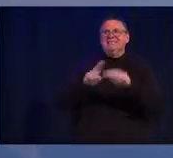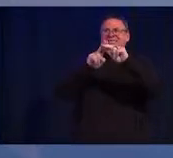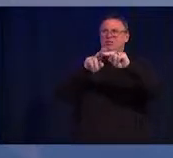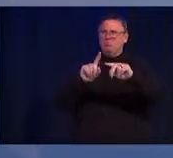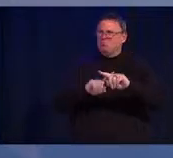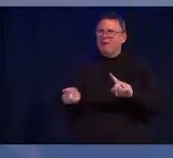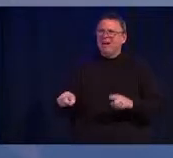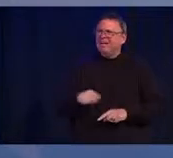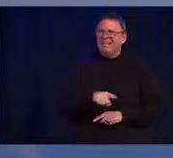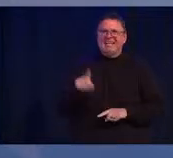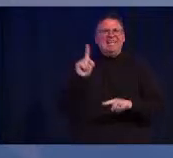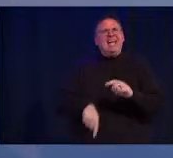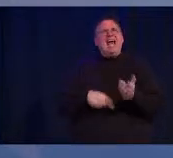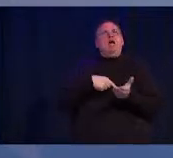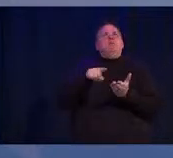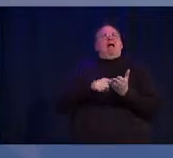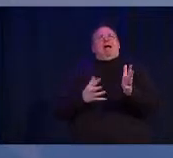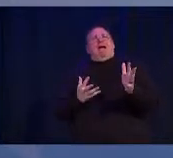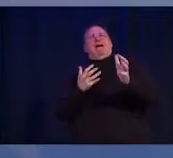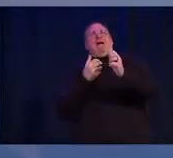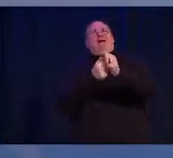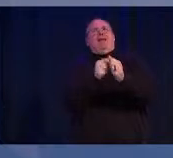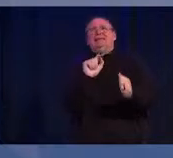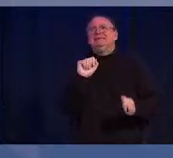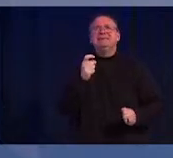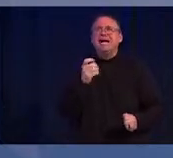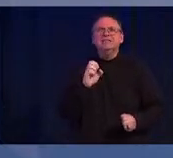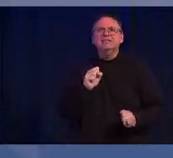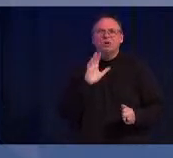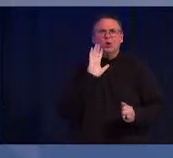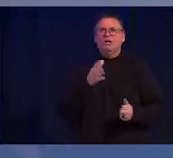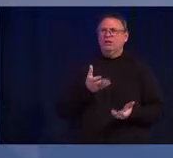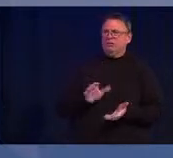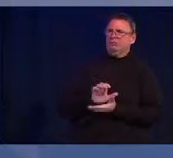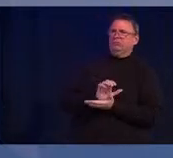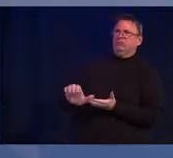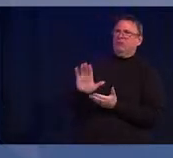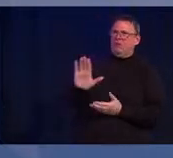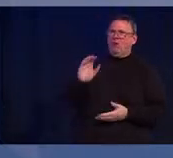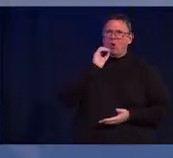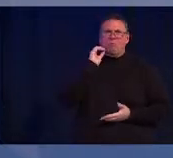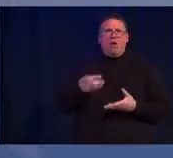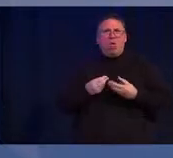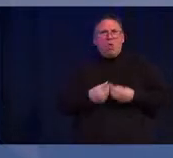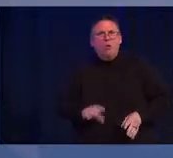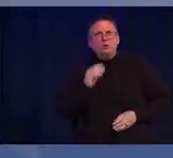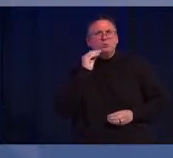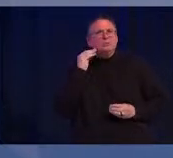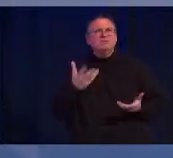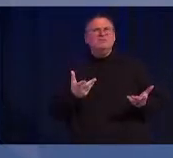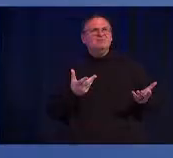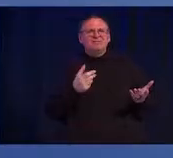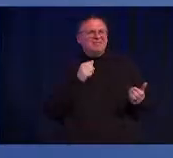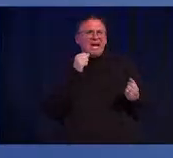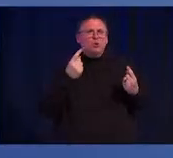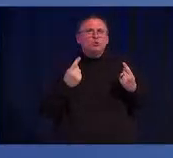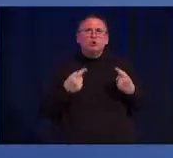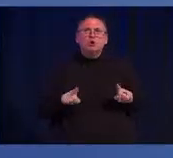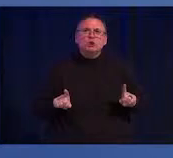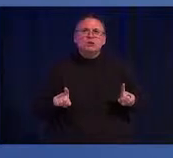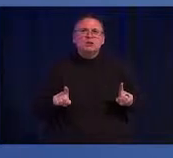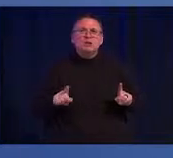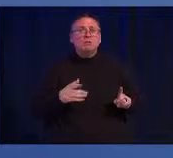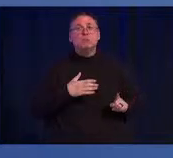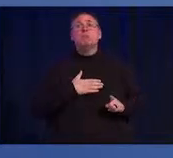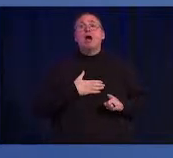taxpayer to pay it, you're going to be shoving people out of their homes. That would be counterproductive. My plan's being received well.